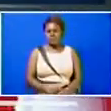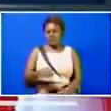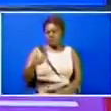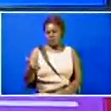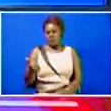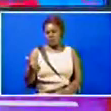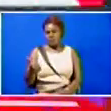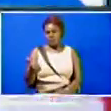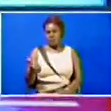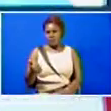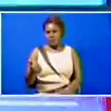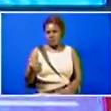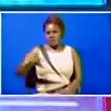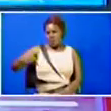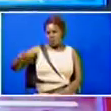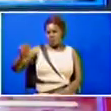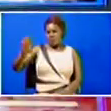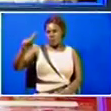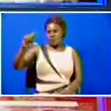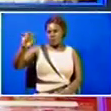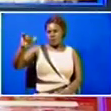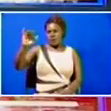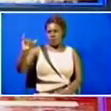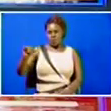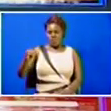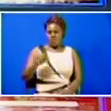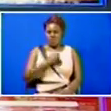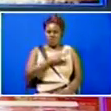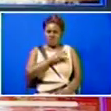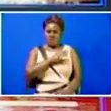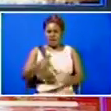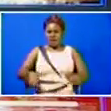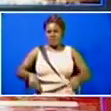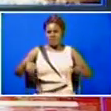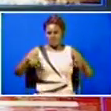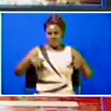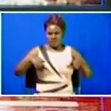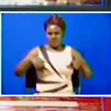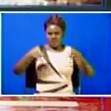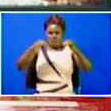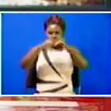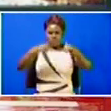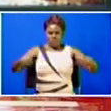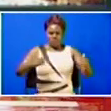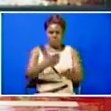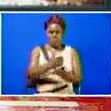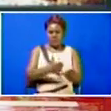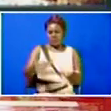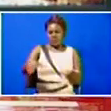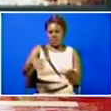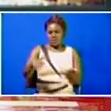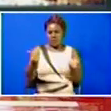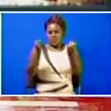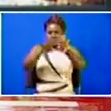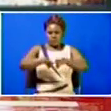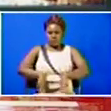Also, a Kapsegut resident in the county of Elgeyo Marakwet are living in fear after a fault line developed in part of Kalwal and Turesha